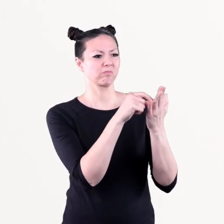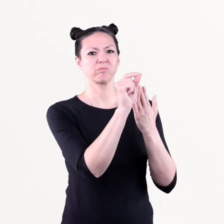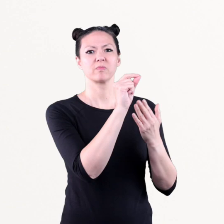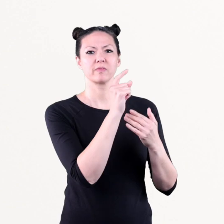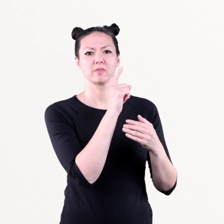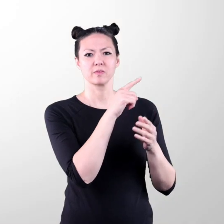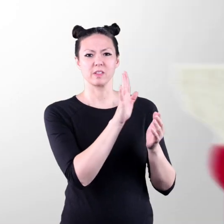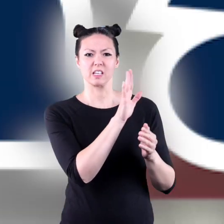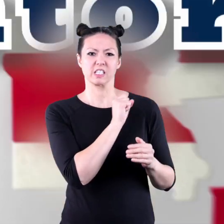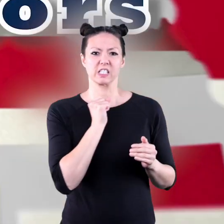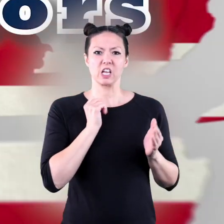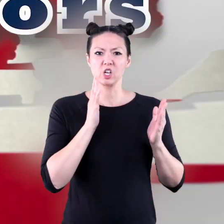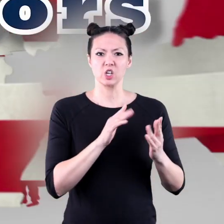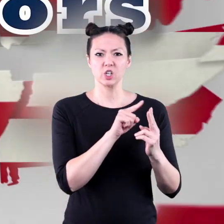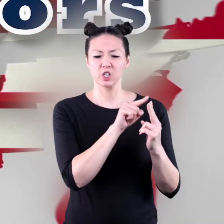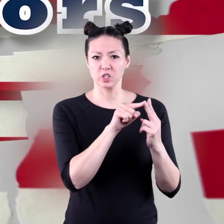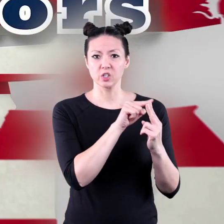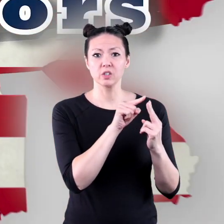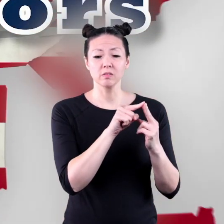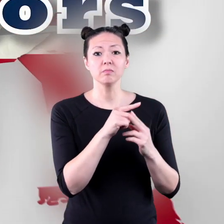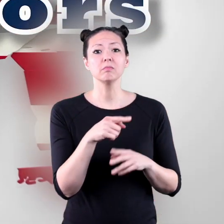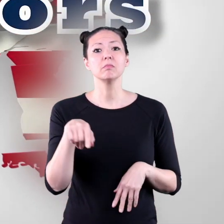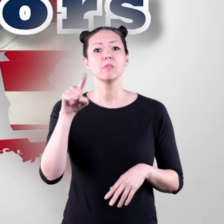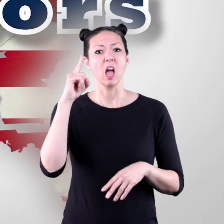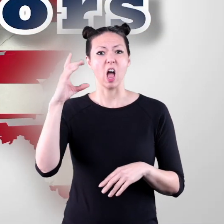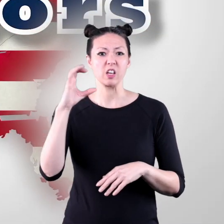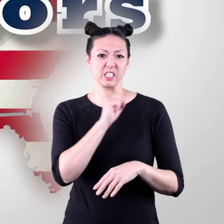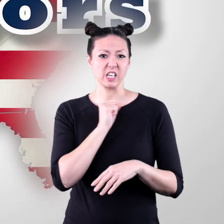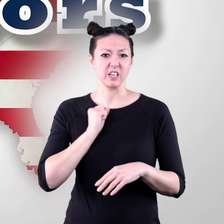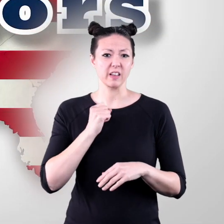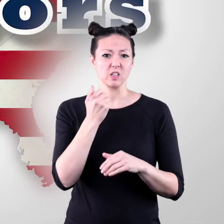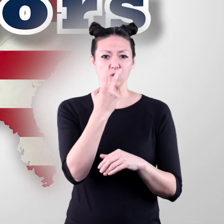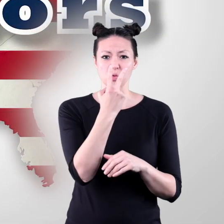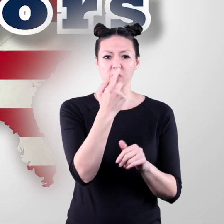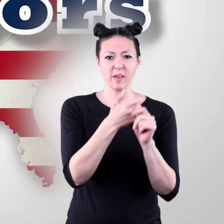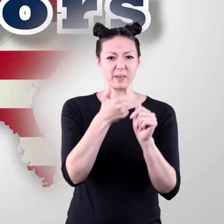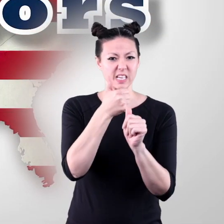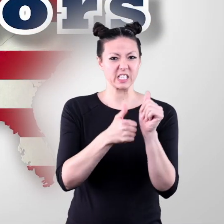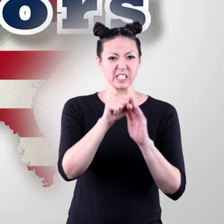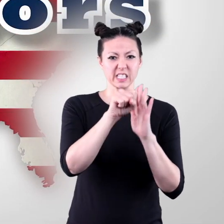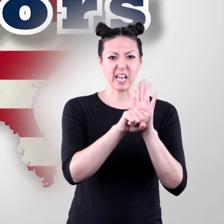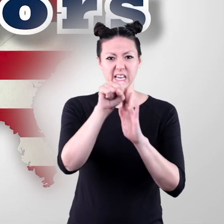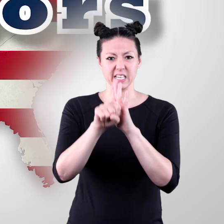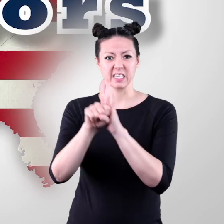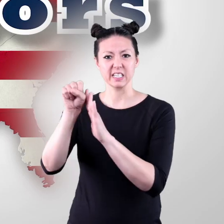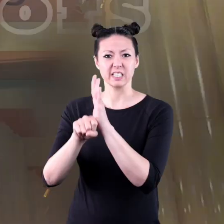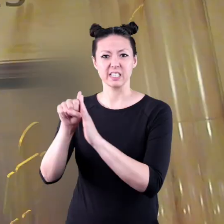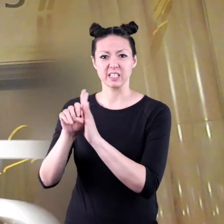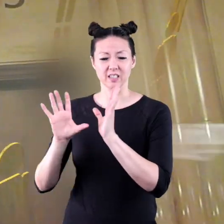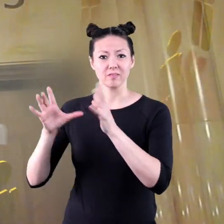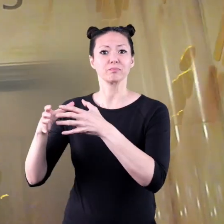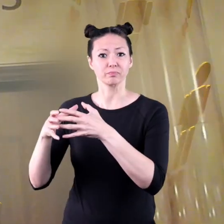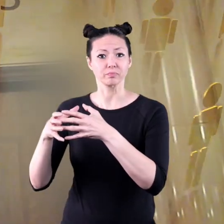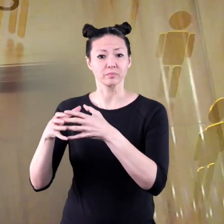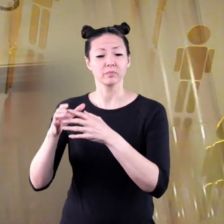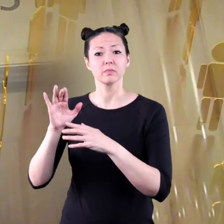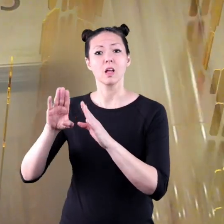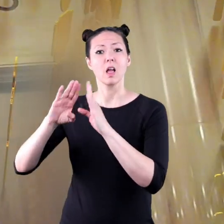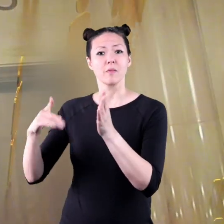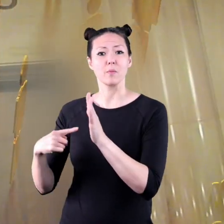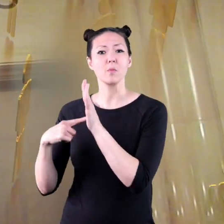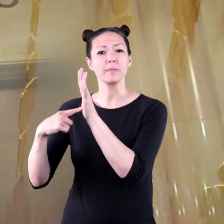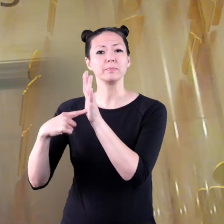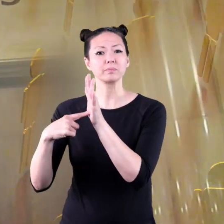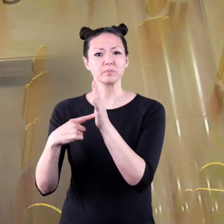senators. There are 100 senators, 2 from every state. The House of Representatives